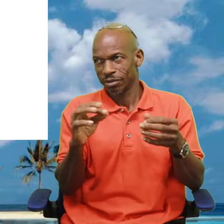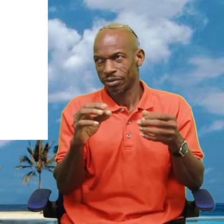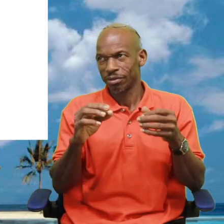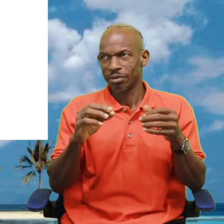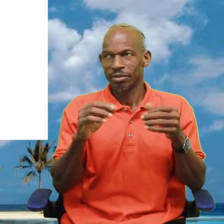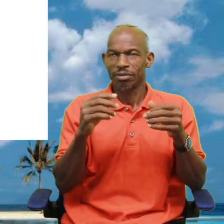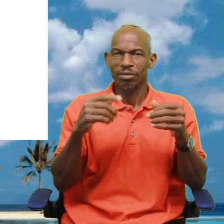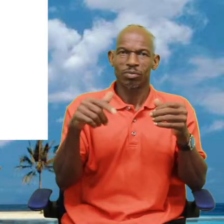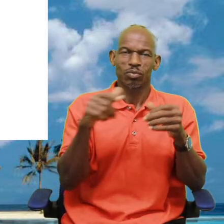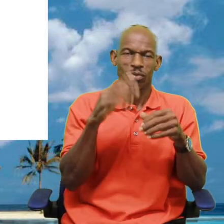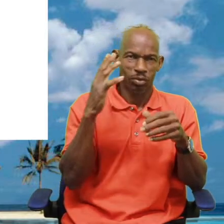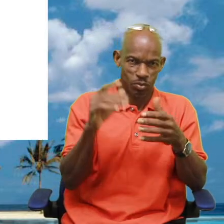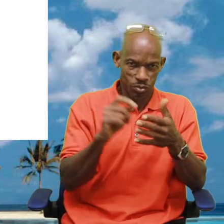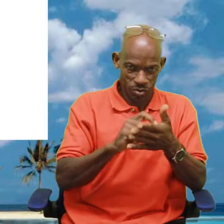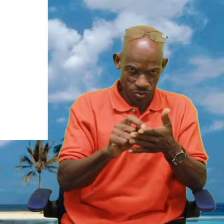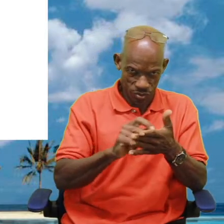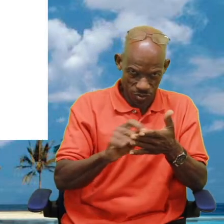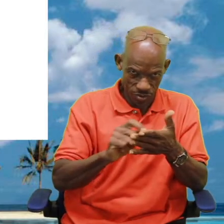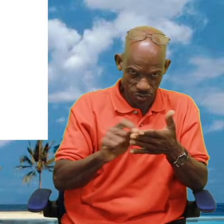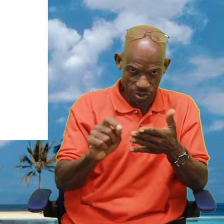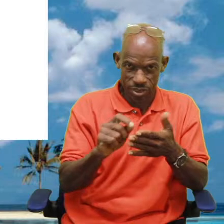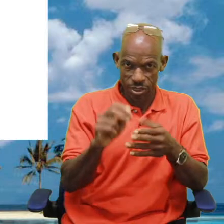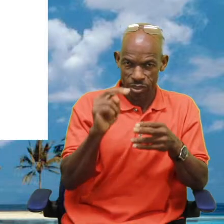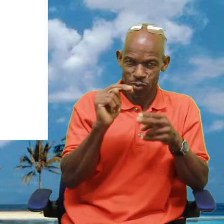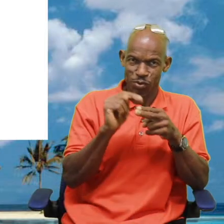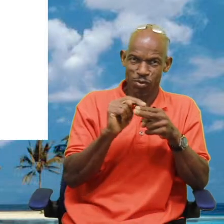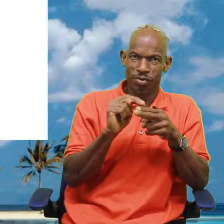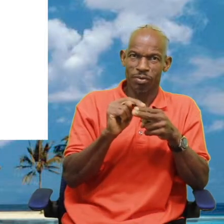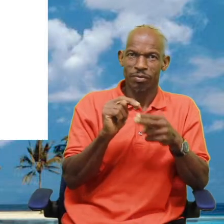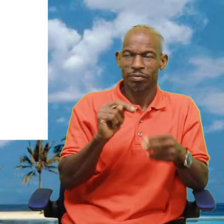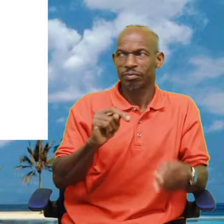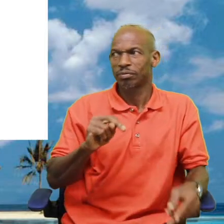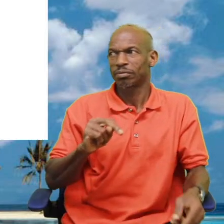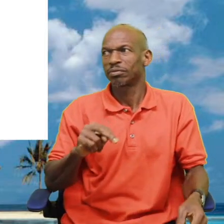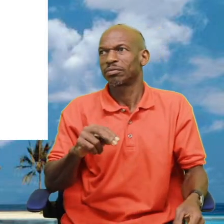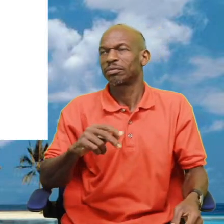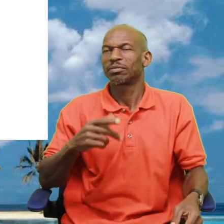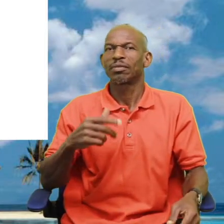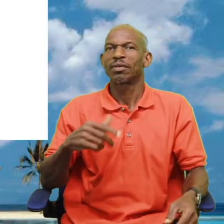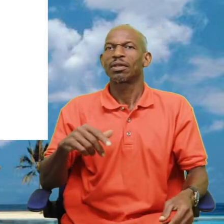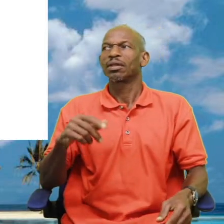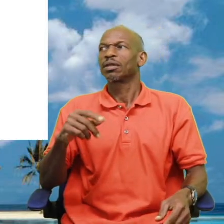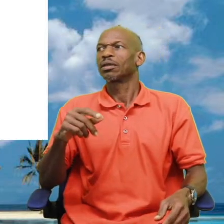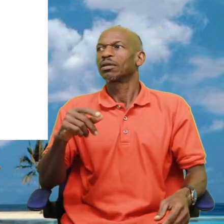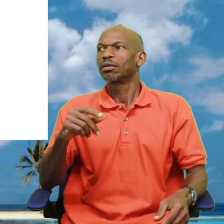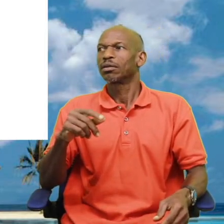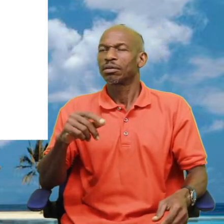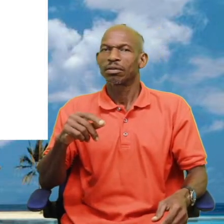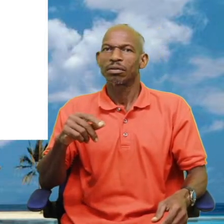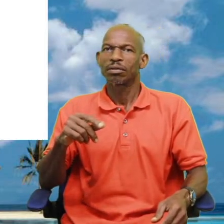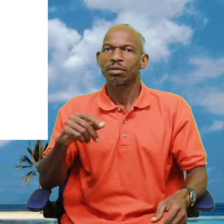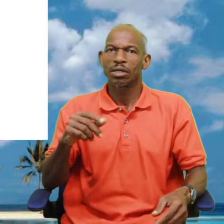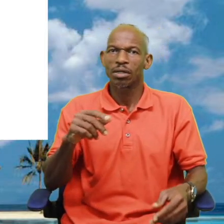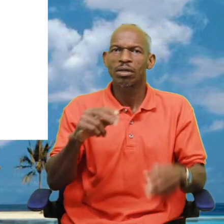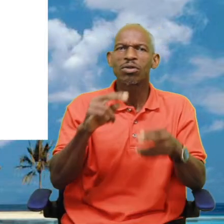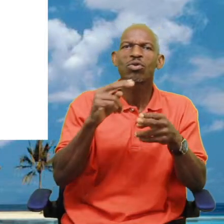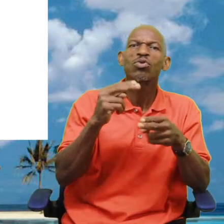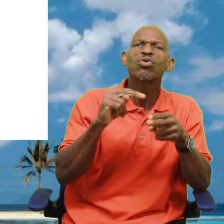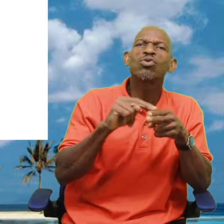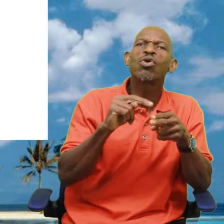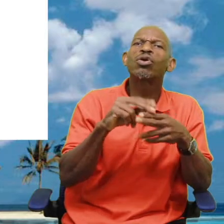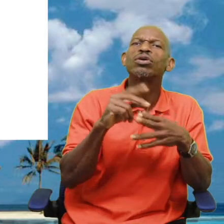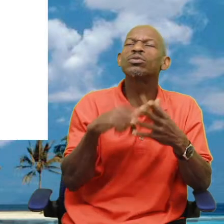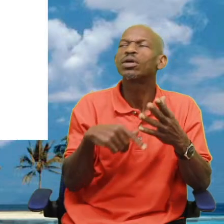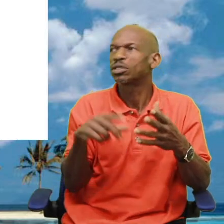we are going to write, now the noun that we are looking at is the word dog. Dog is the